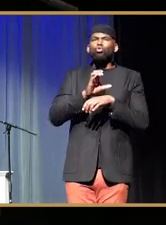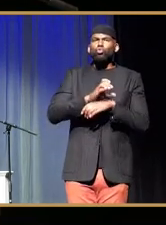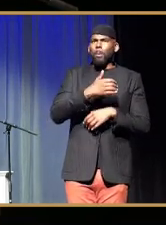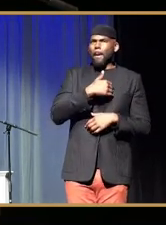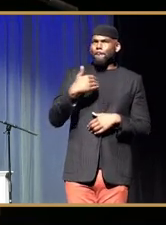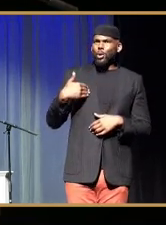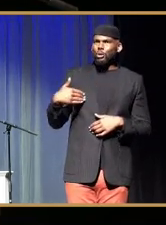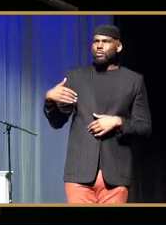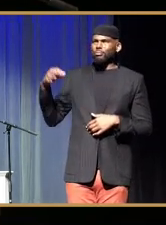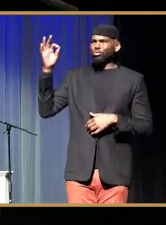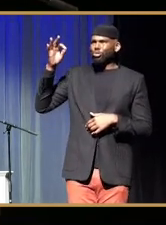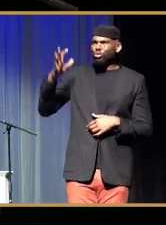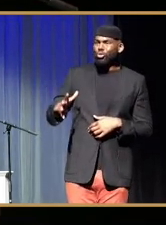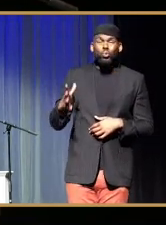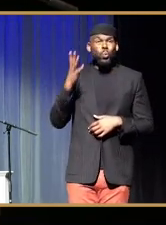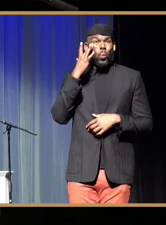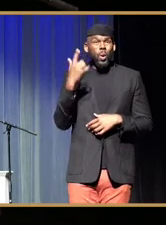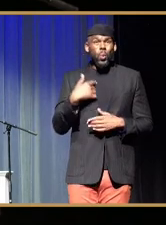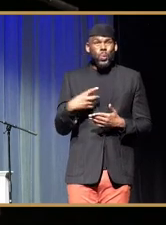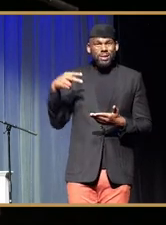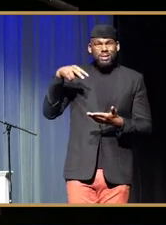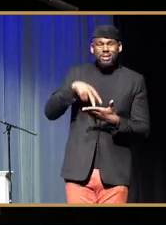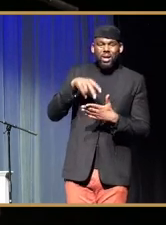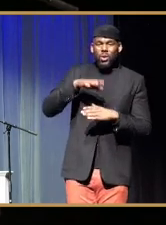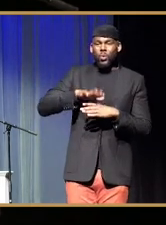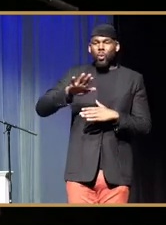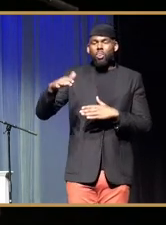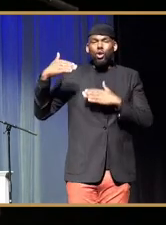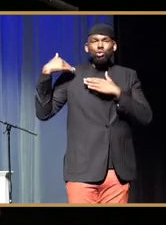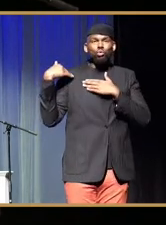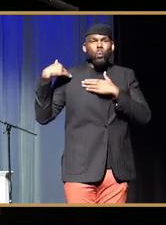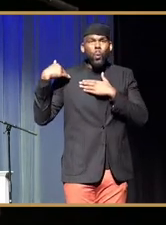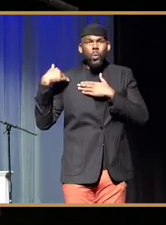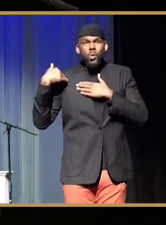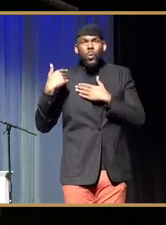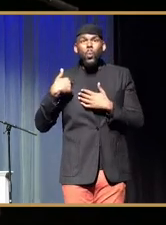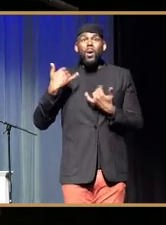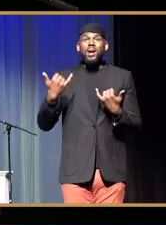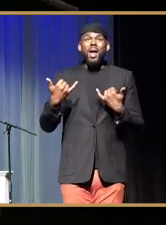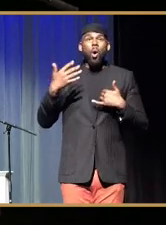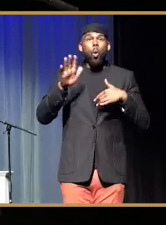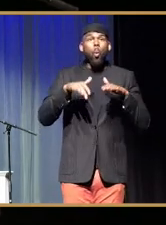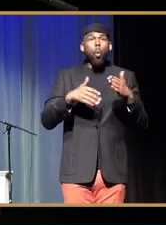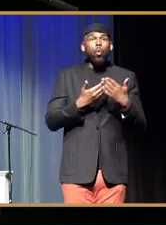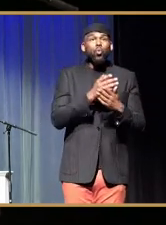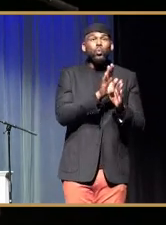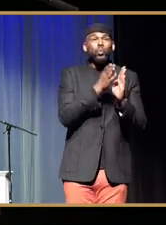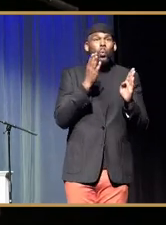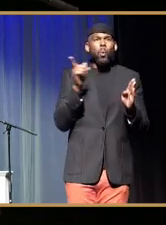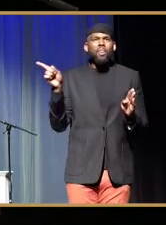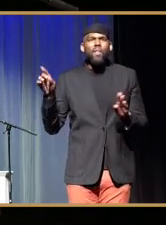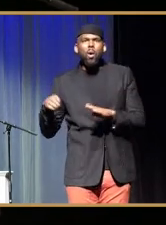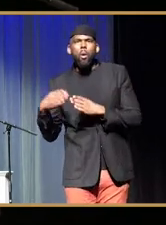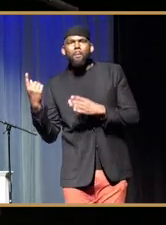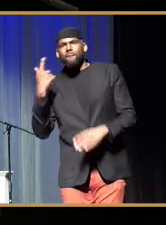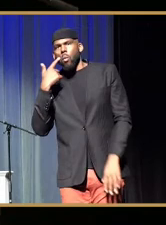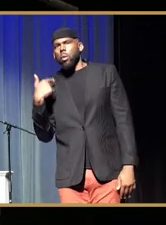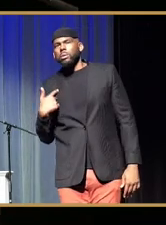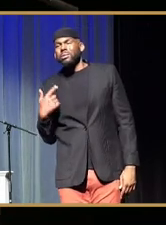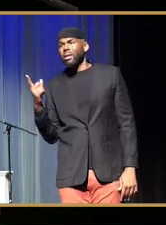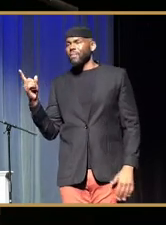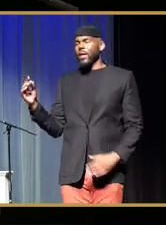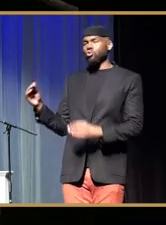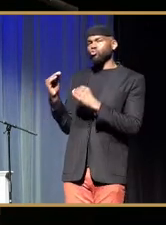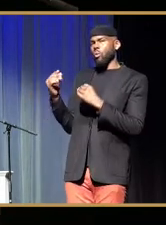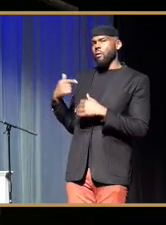we are standing on their shoulders and we are walking through doors that they opened. They taught us